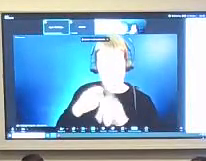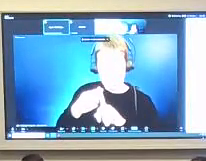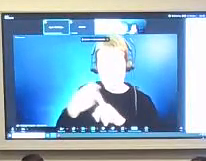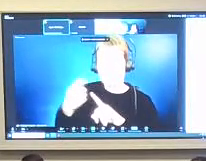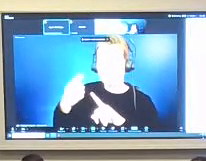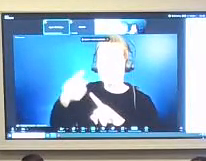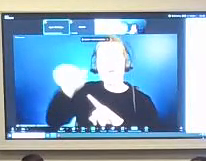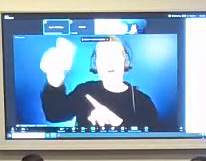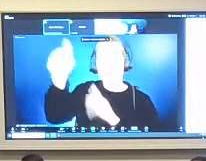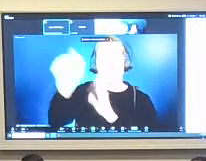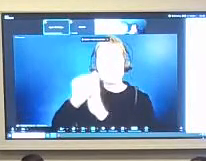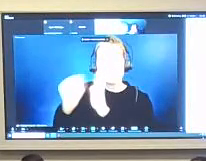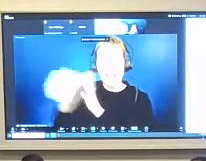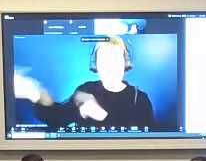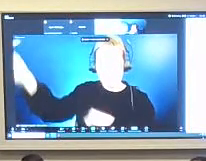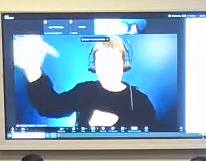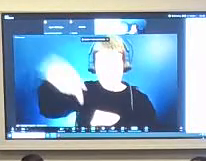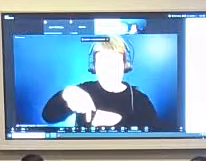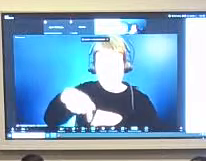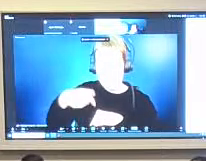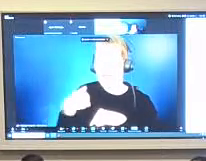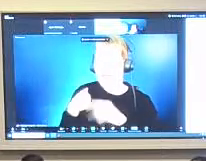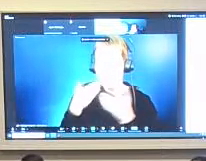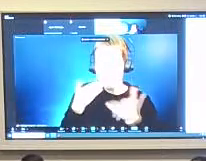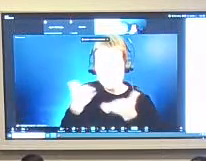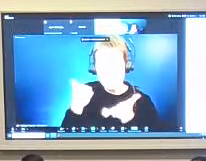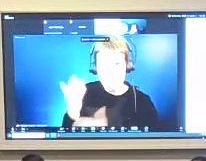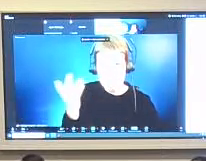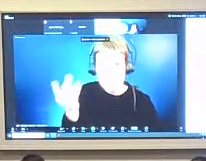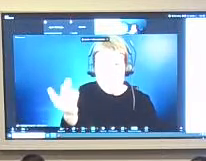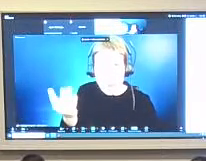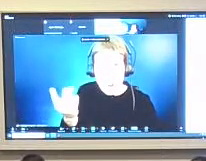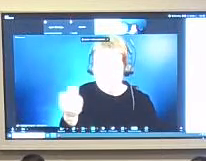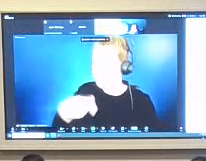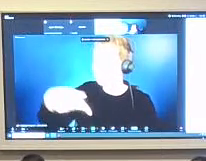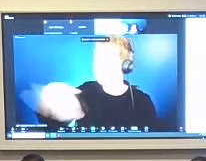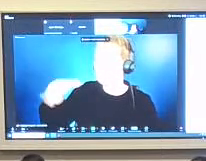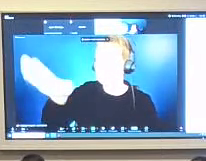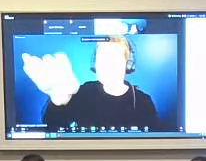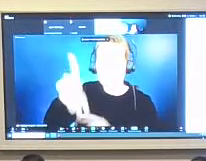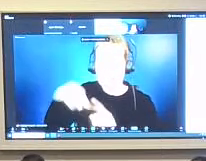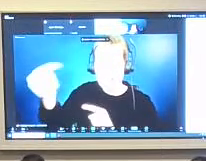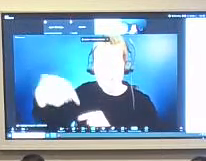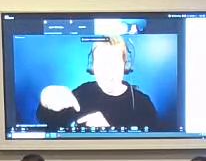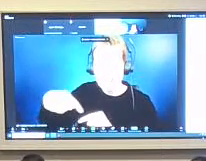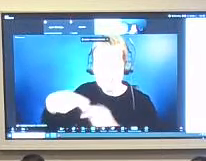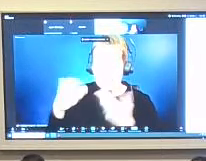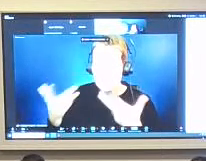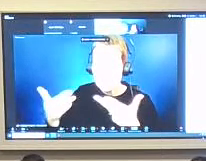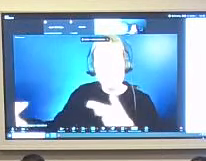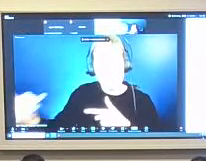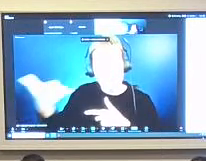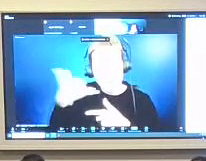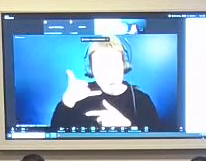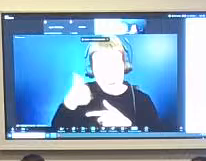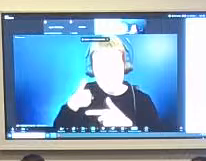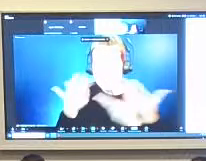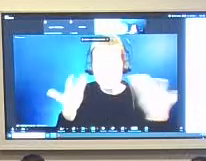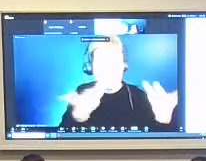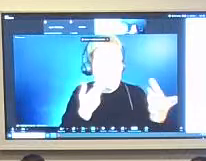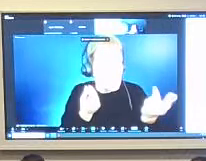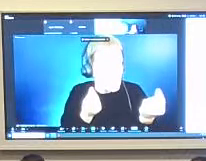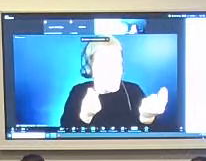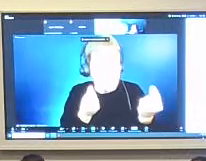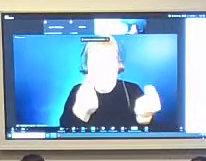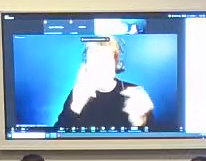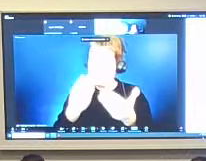service dog. She called me and she was very unhappy. And I asked her what she'd like me to do because the city doesn't actually enforce